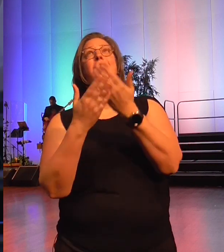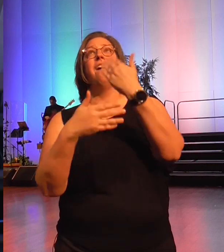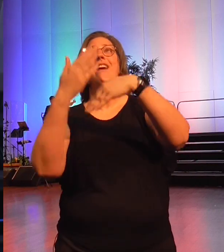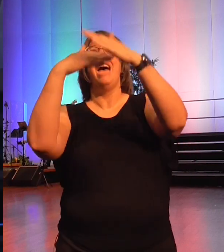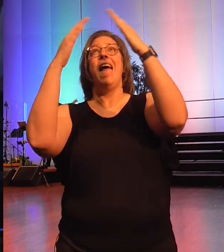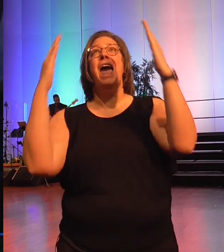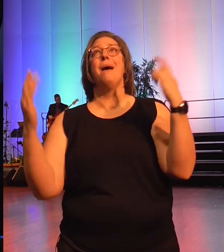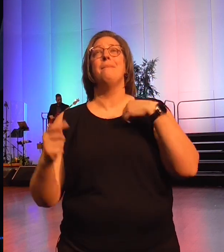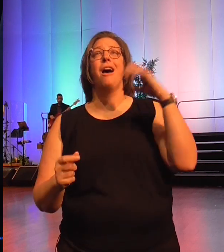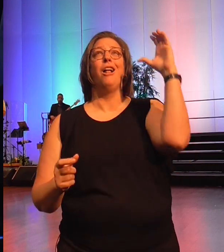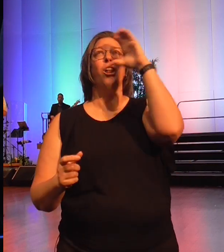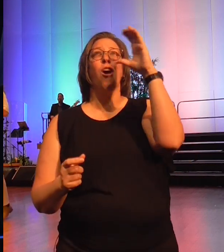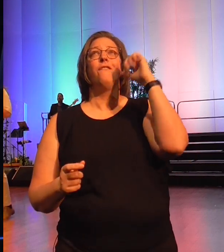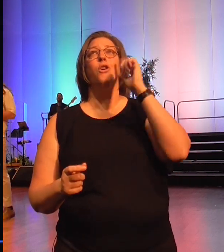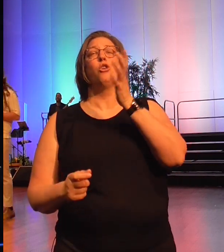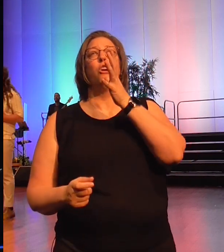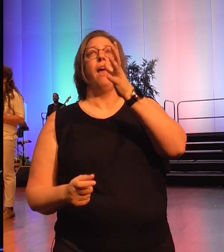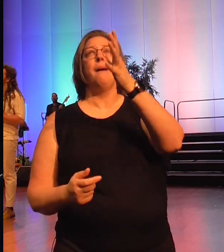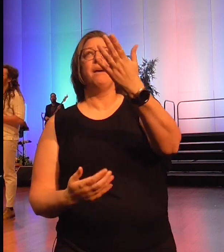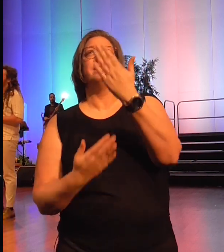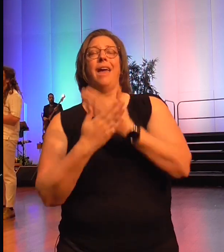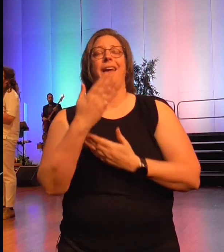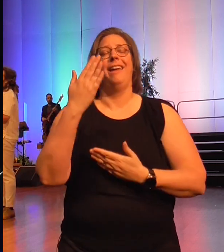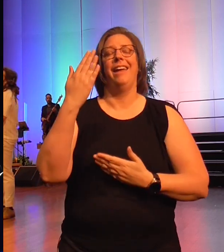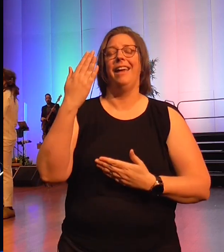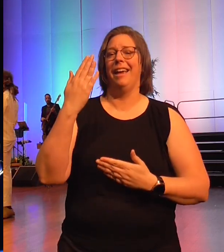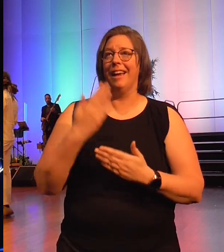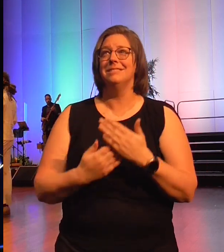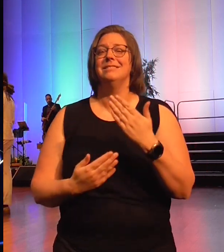for Grandma's hands.